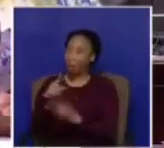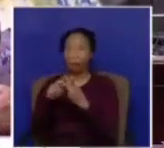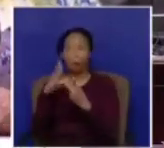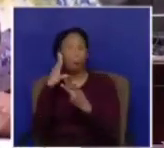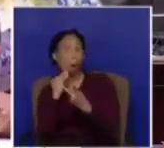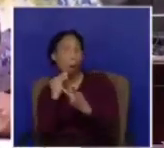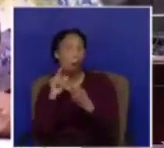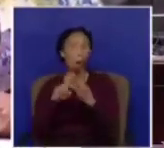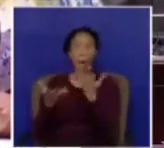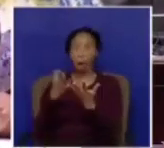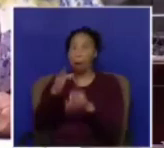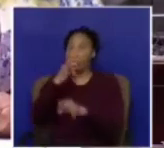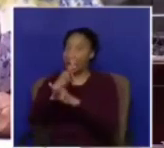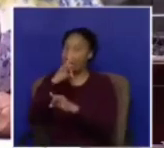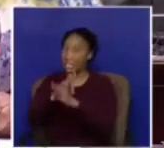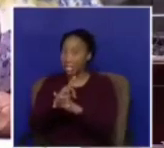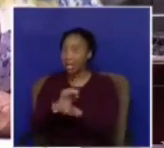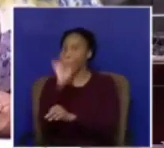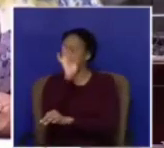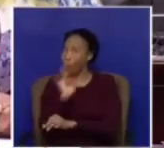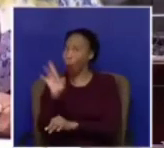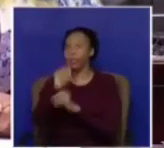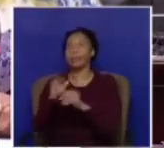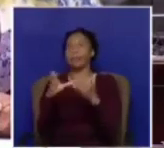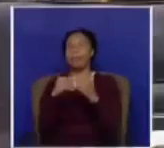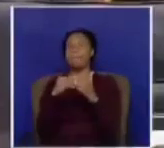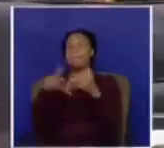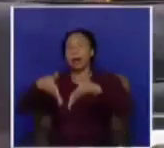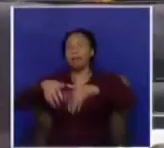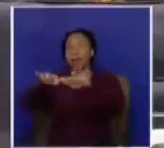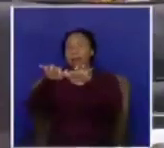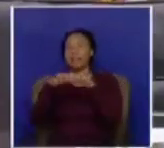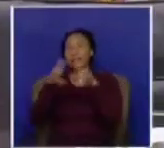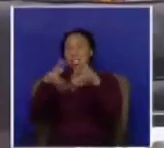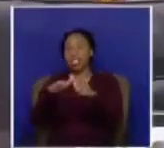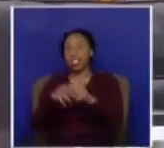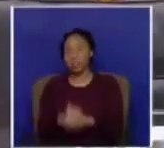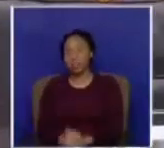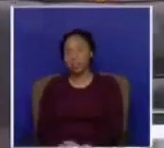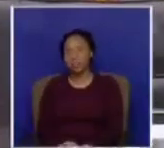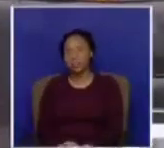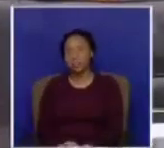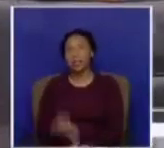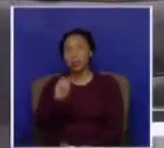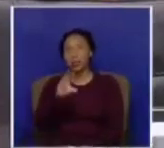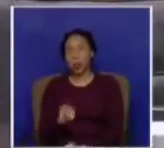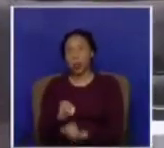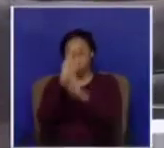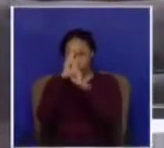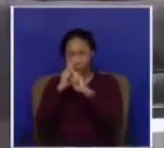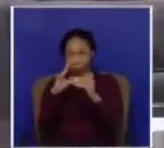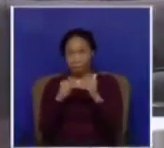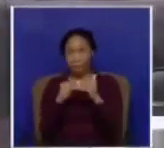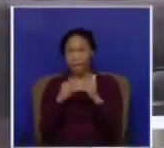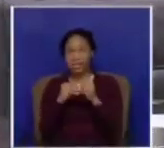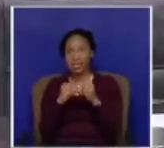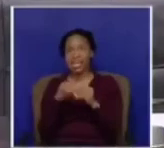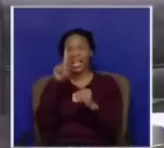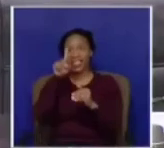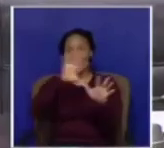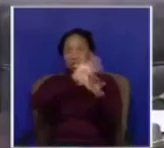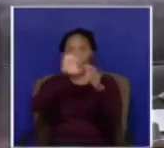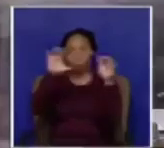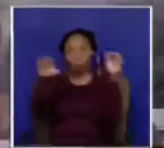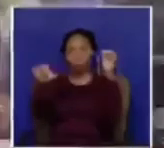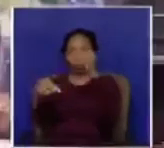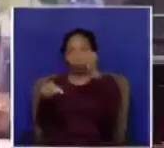or daddy was once a member of parliament. So, honorable members, that